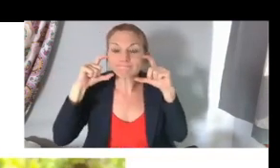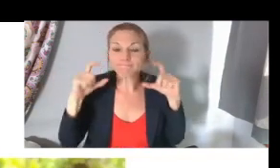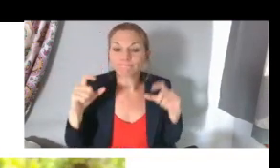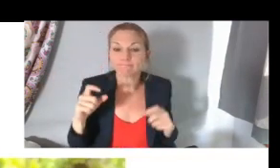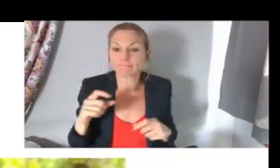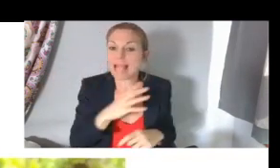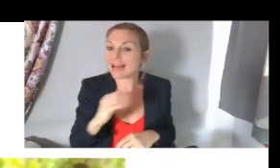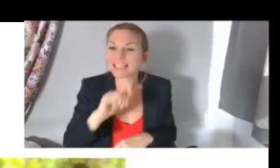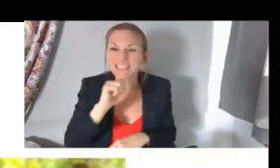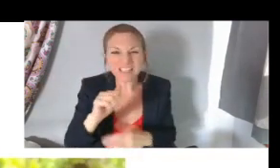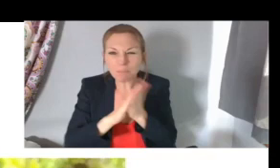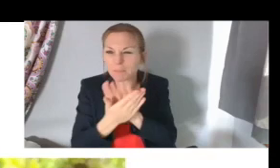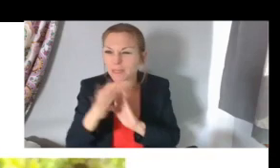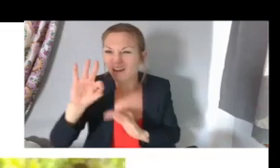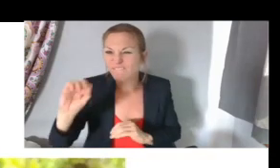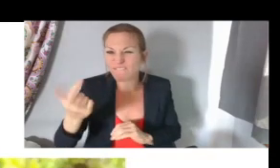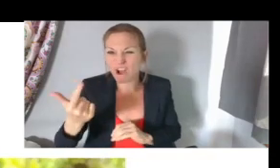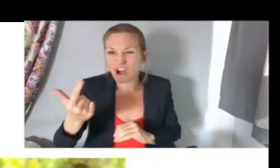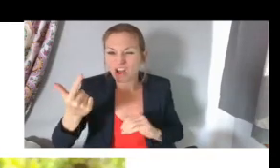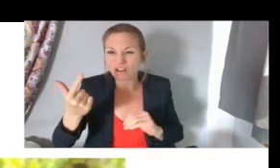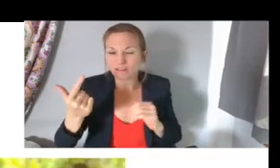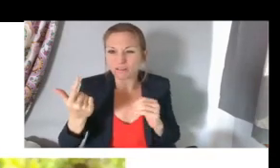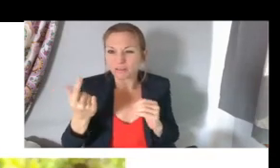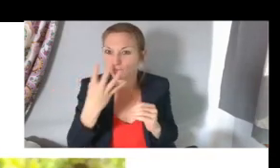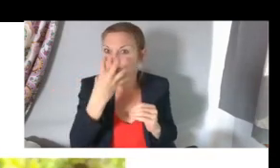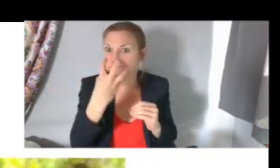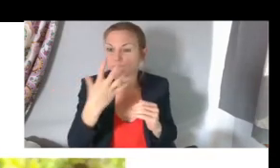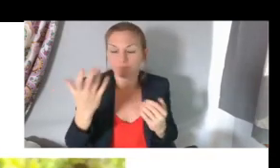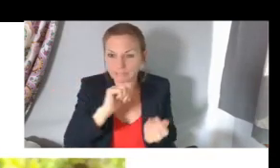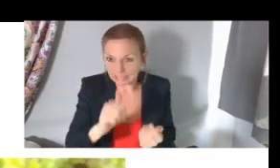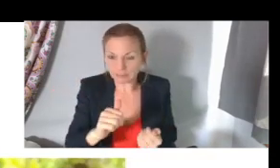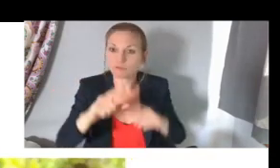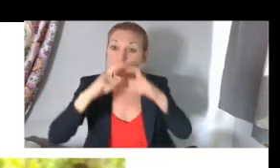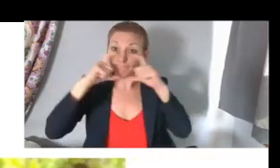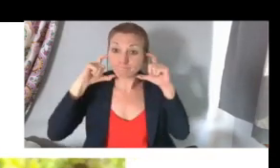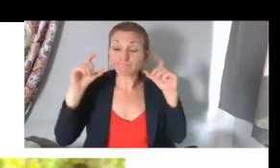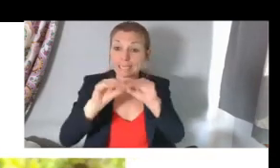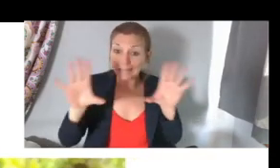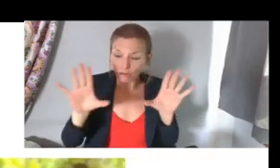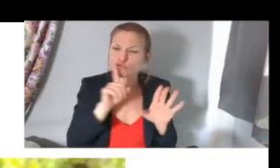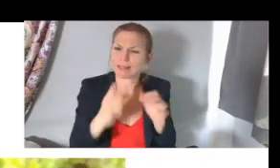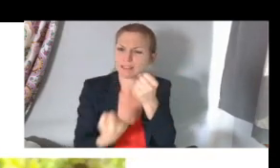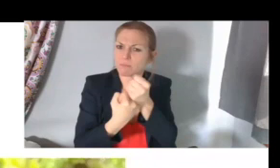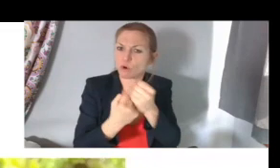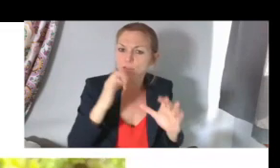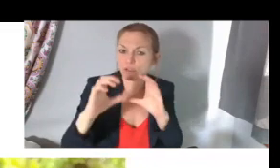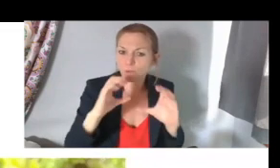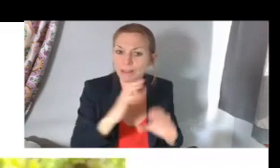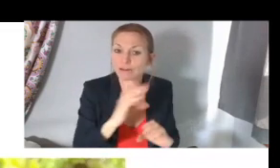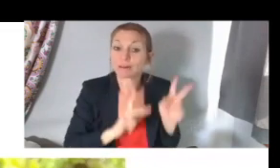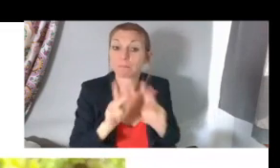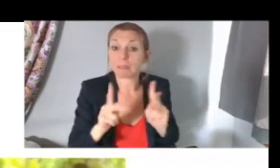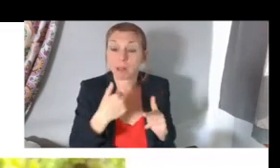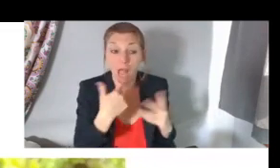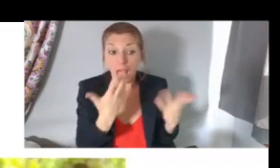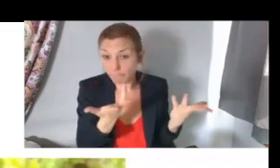up. I think it's really supportive for communication, and people that I've talked to that use that use